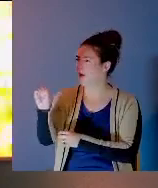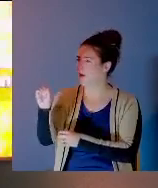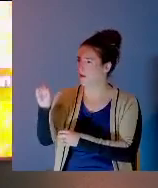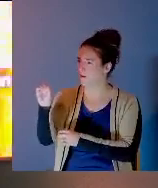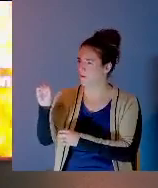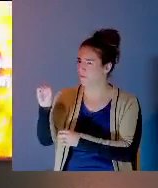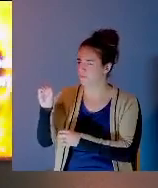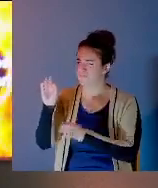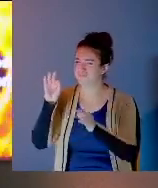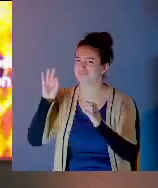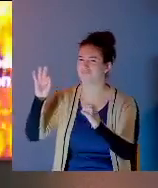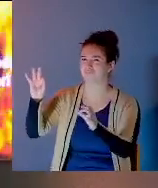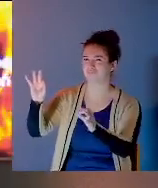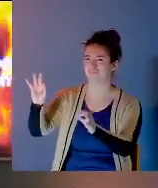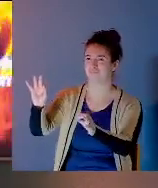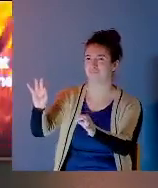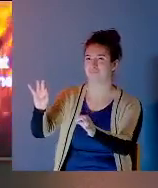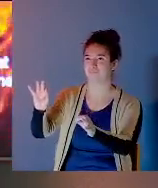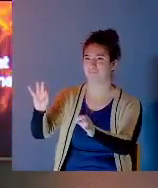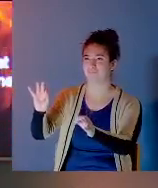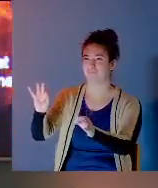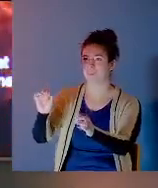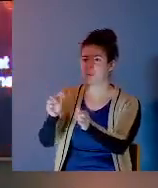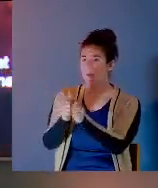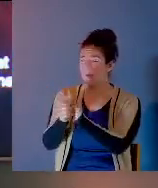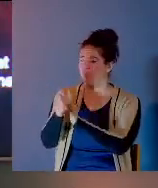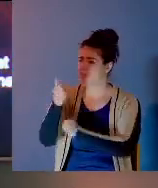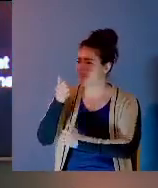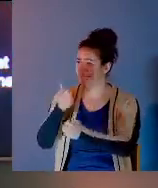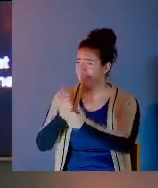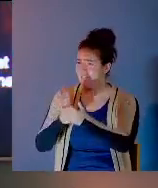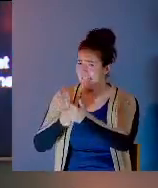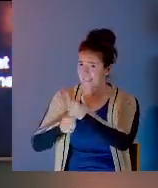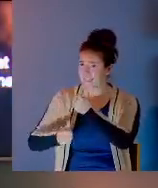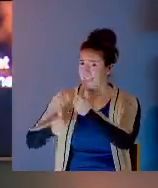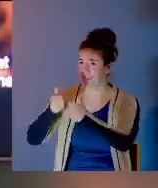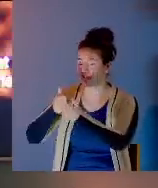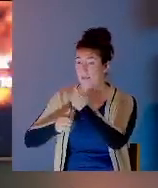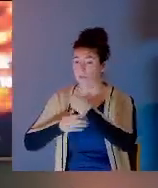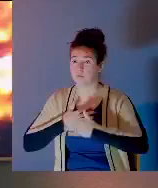good. With every breath that I am able,